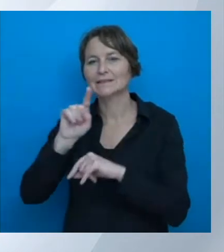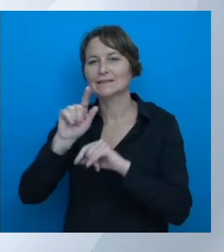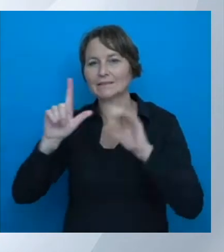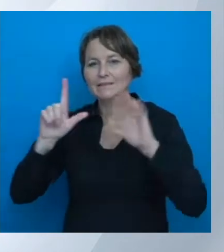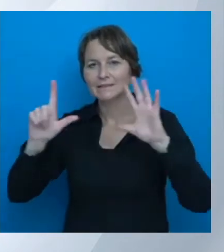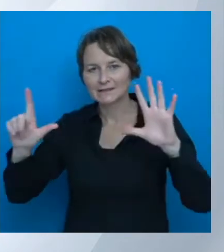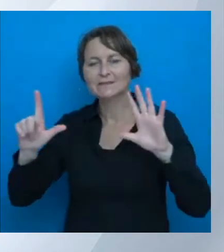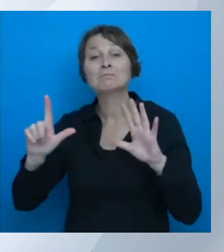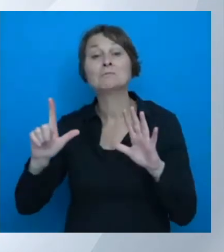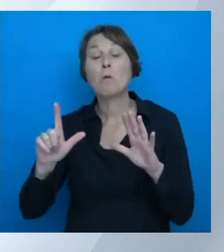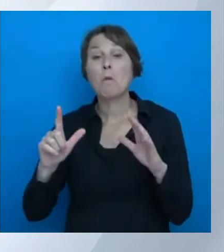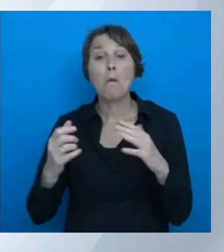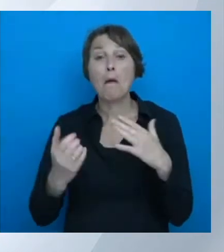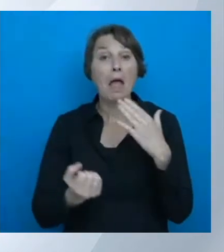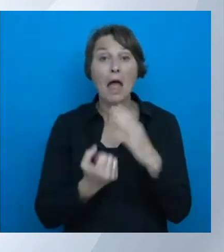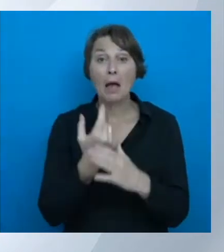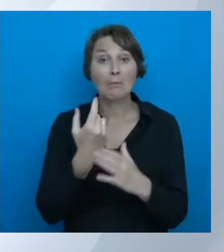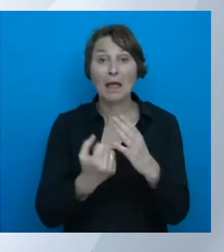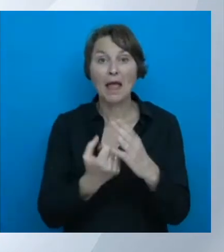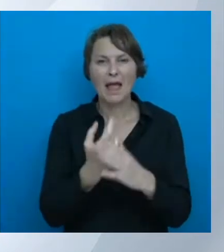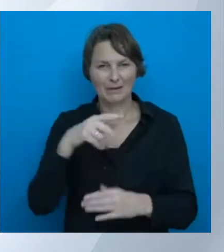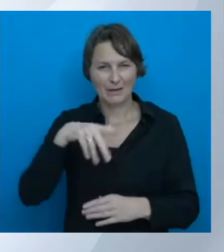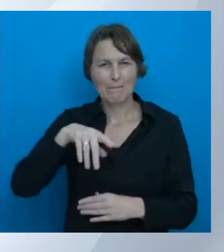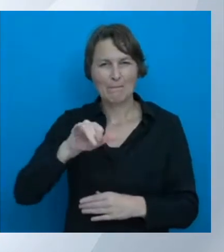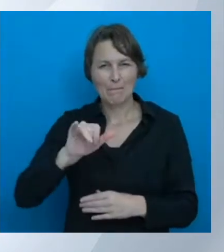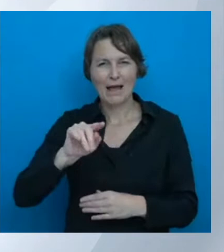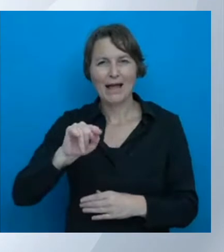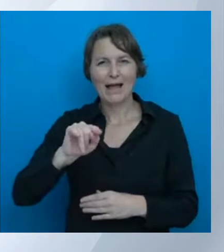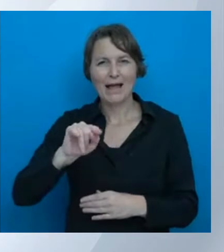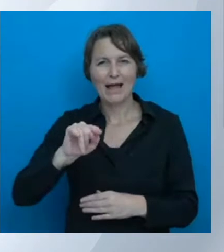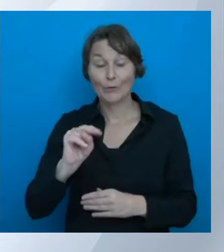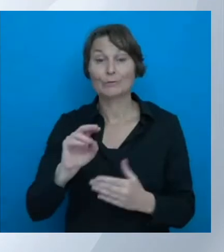this Python app is posting a